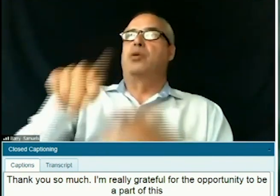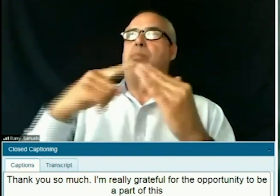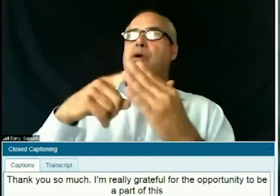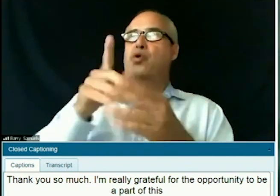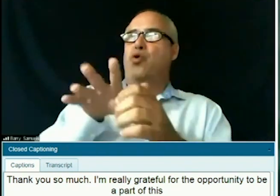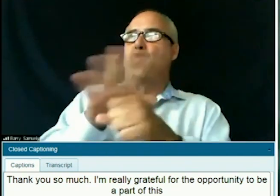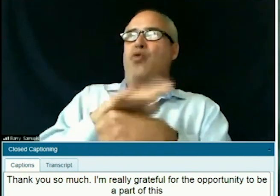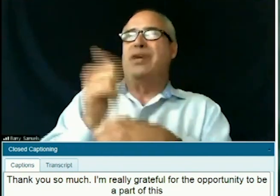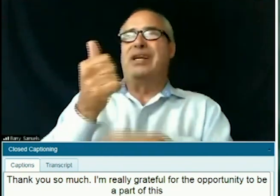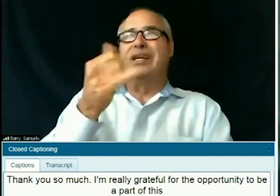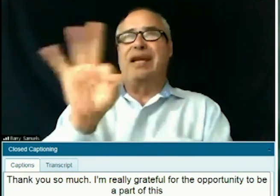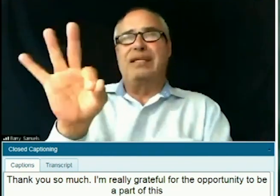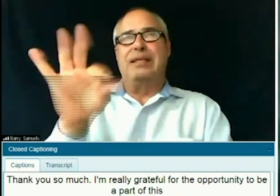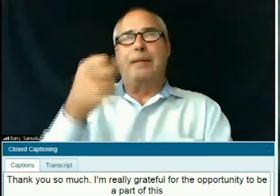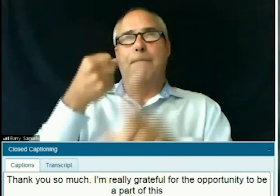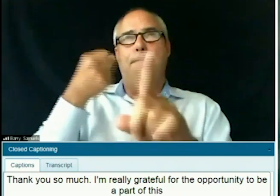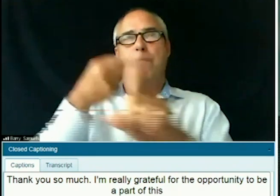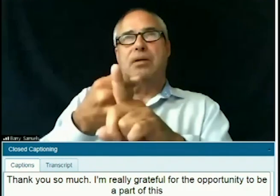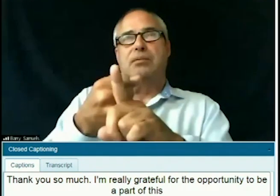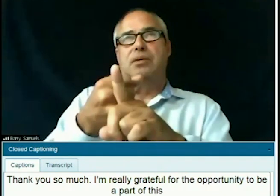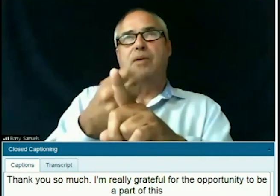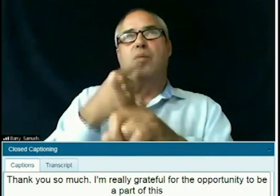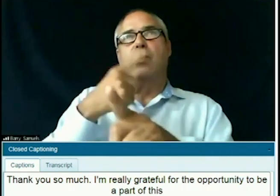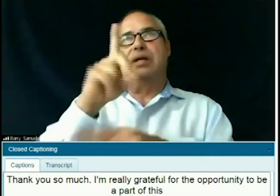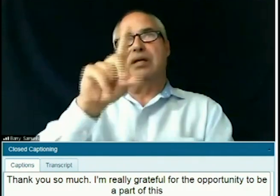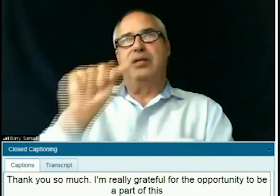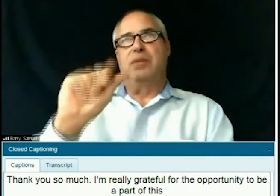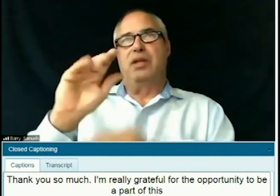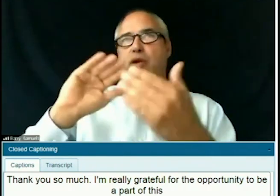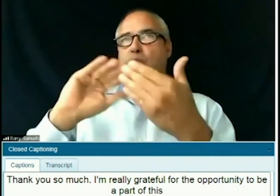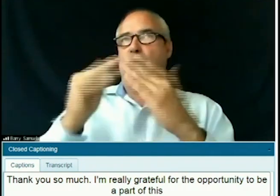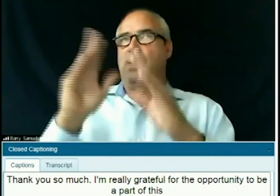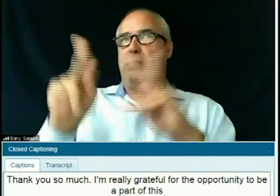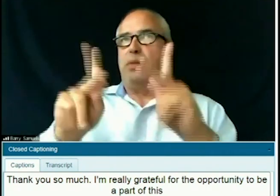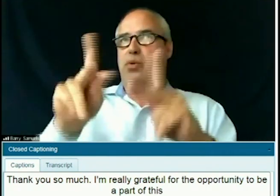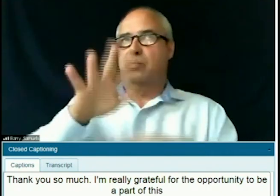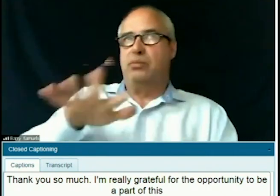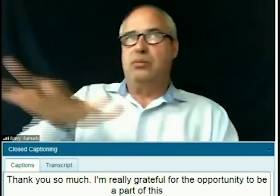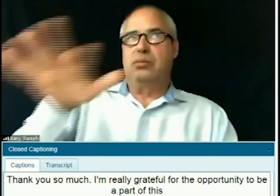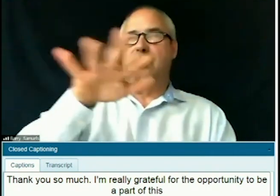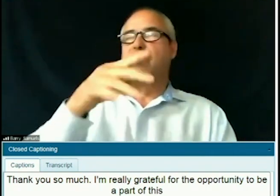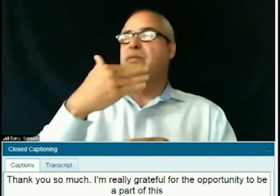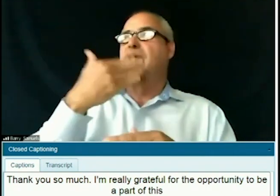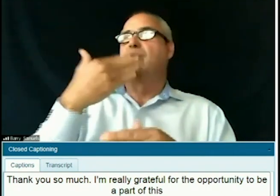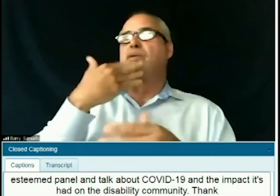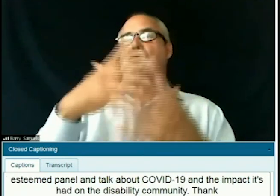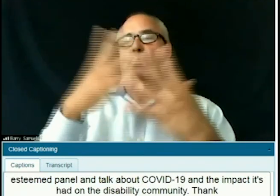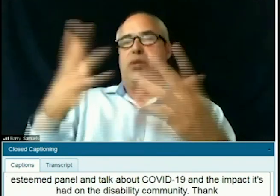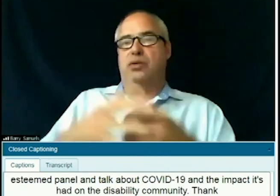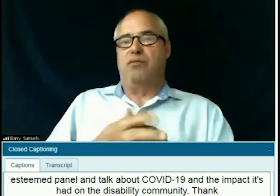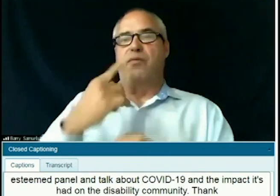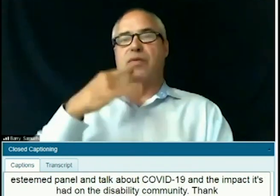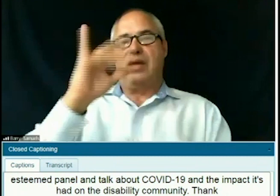COVID-19 and the impact it's had on the disability community. Thank you so much for